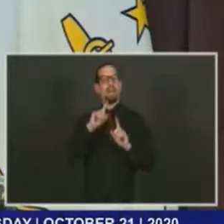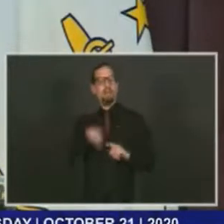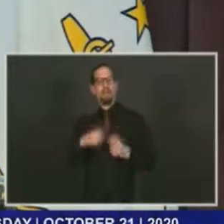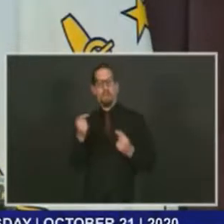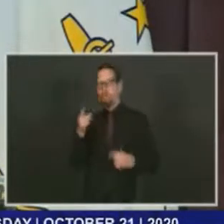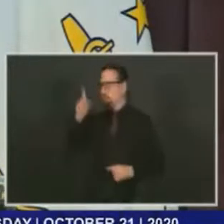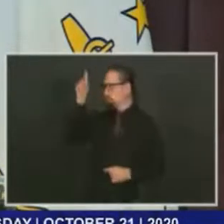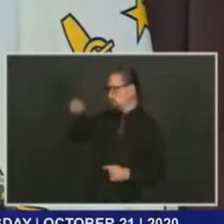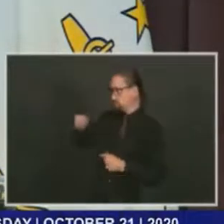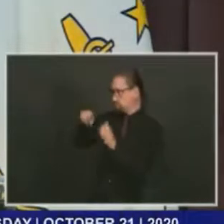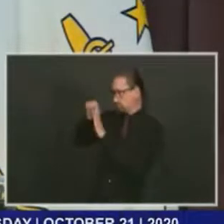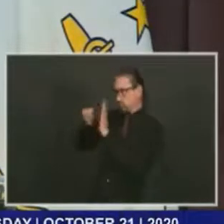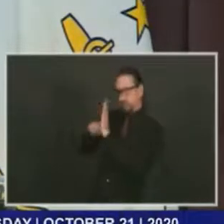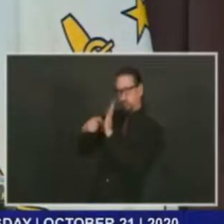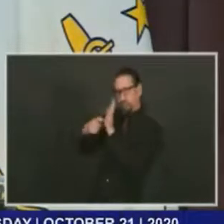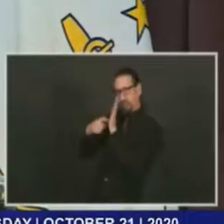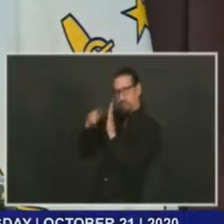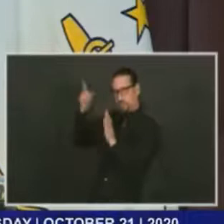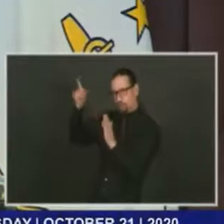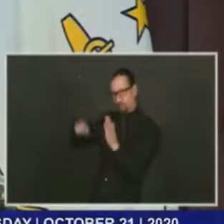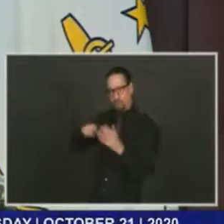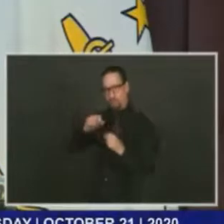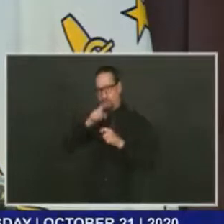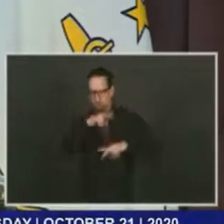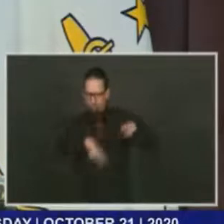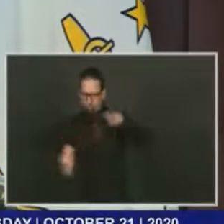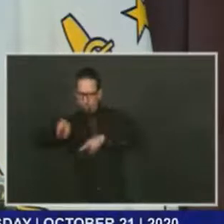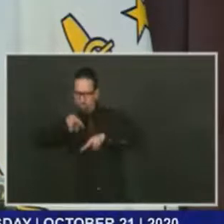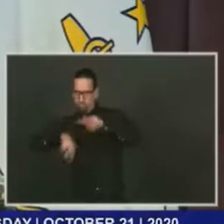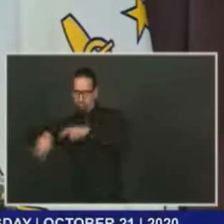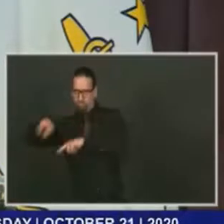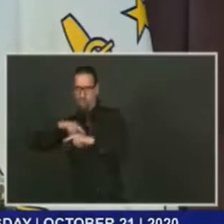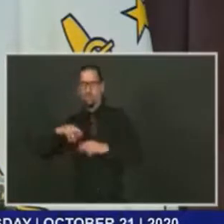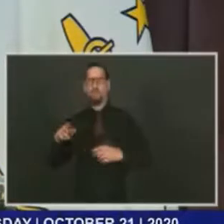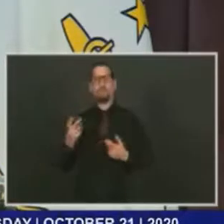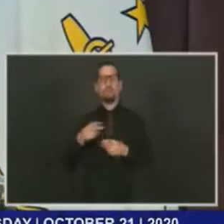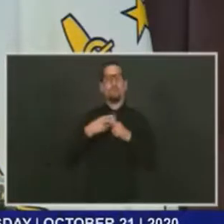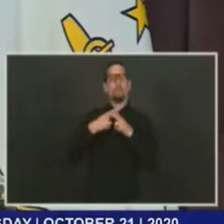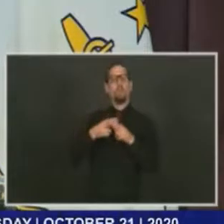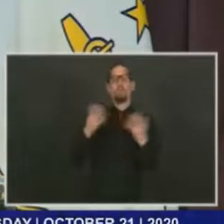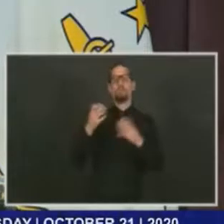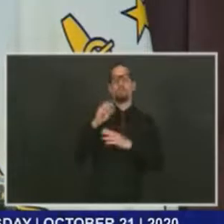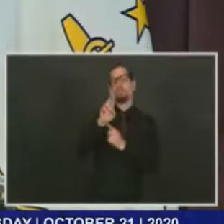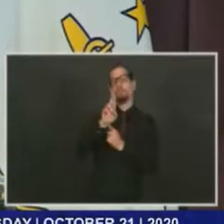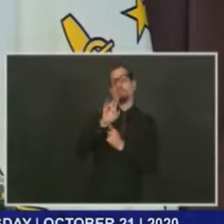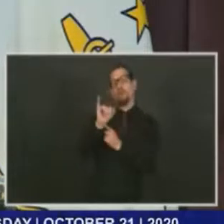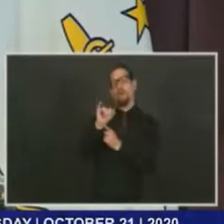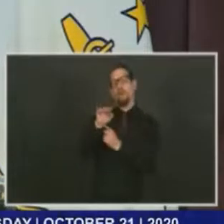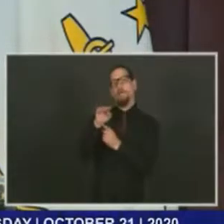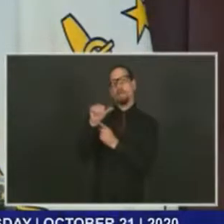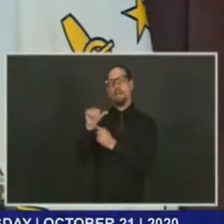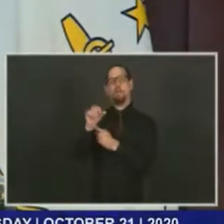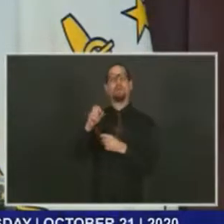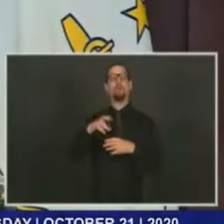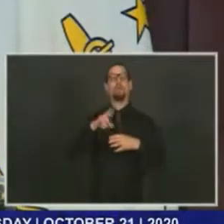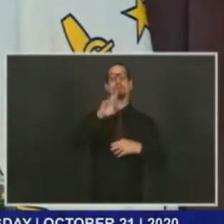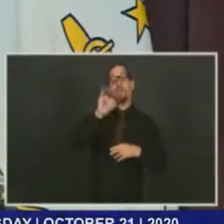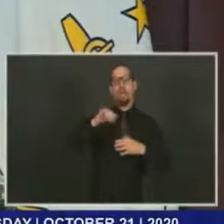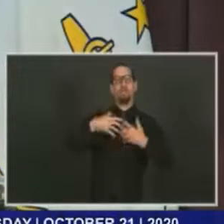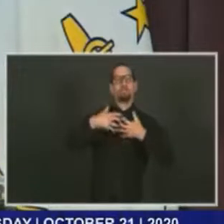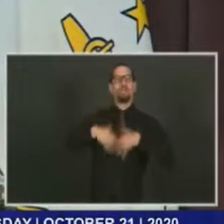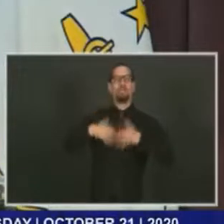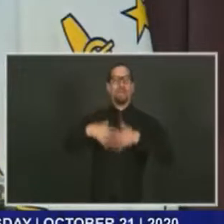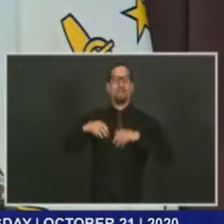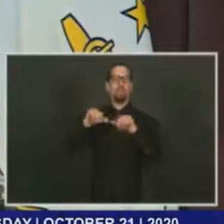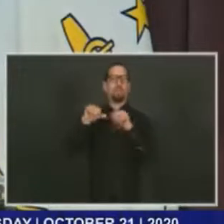REMA, the Rhode Island Manufacturing Association, enough for your leadership in stepping up to be part of the solution. I also want to thank the